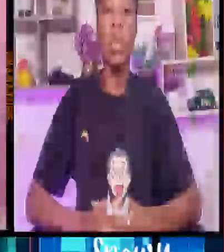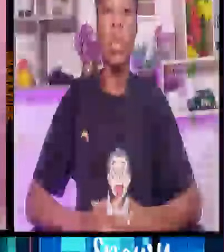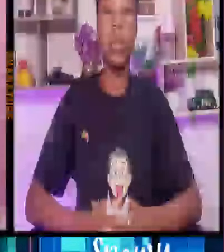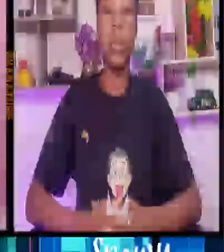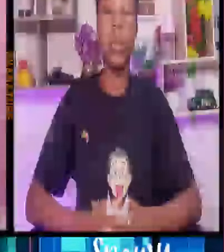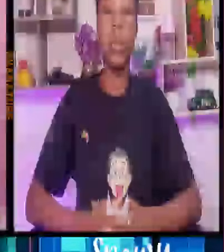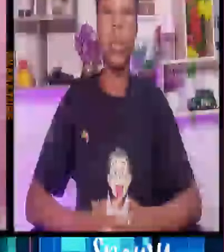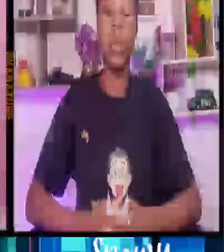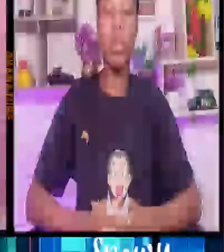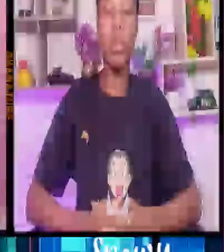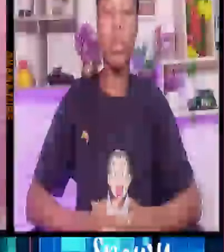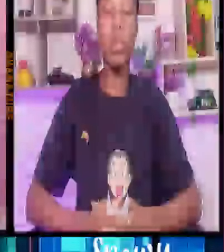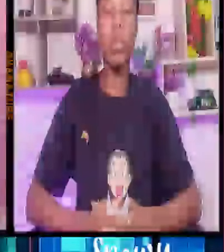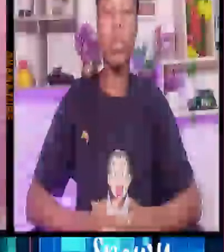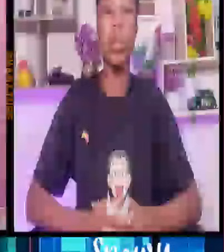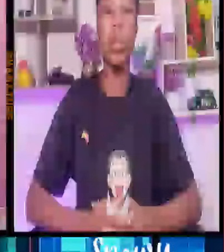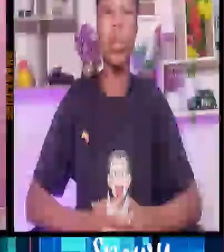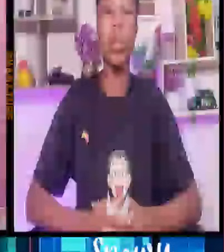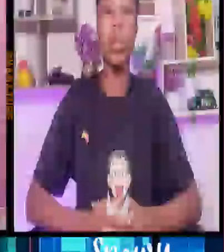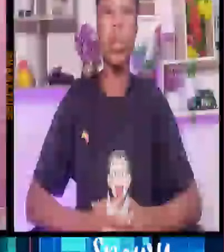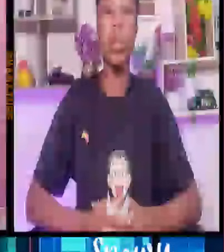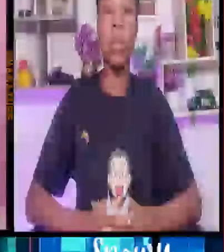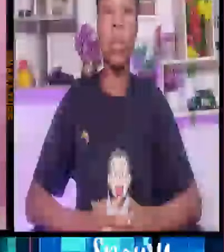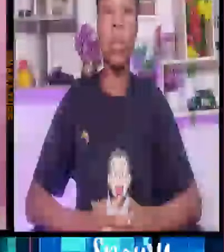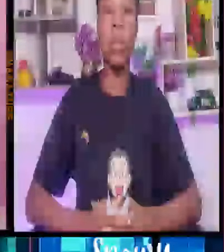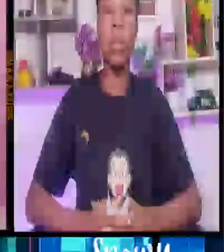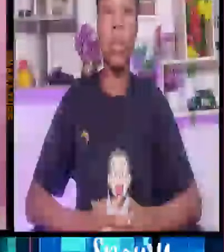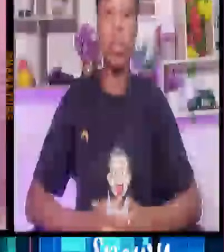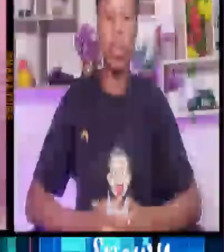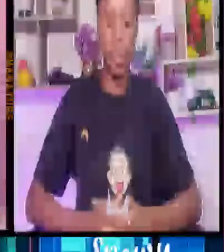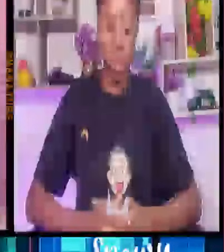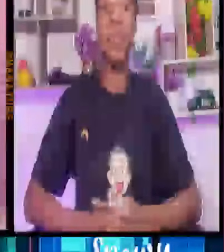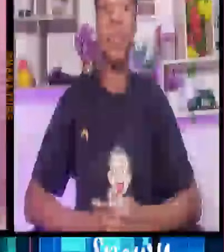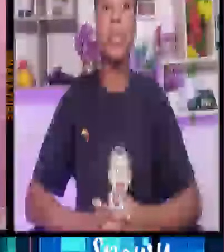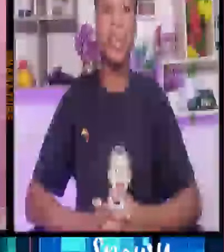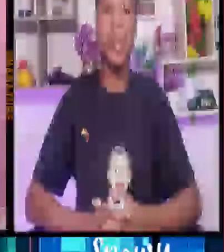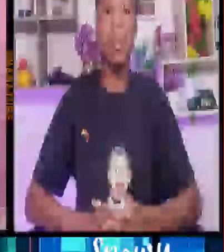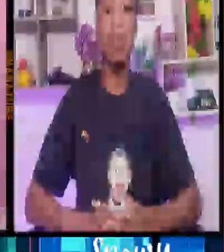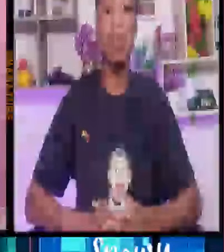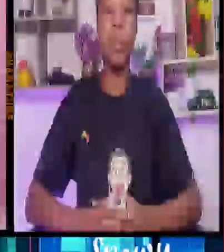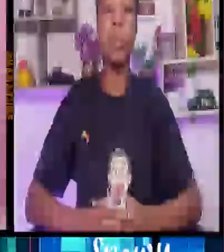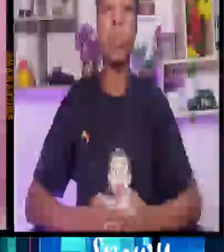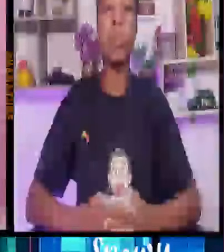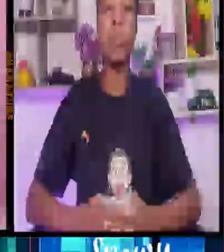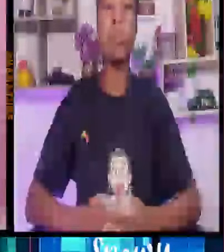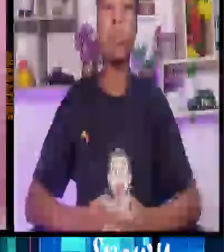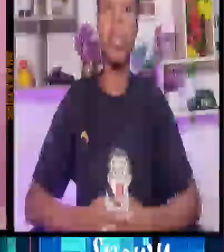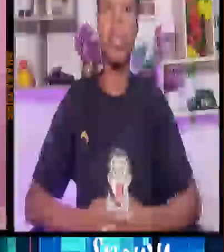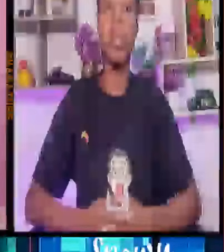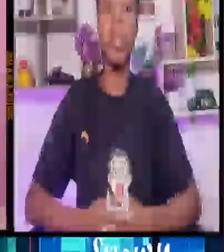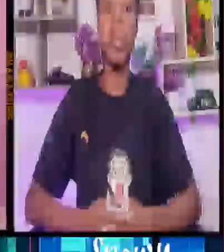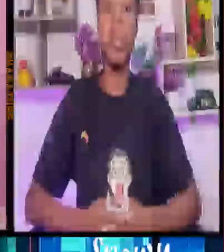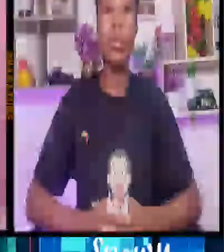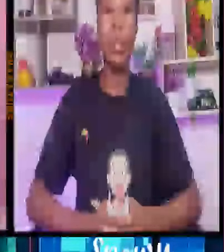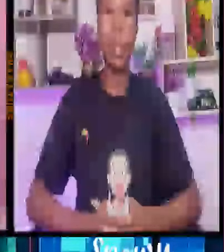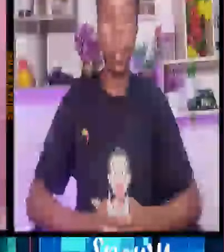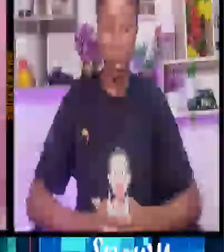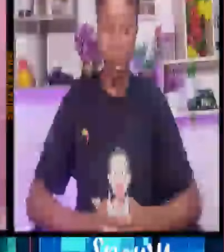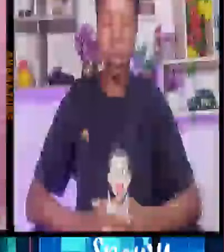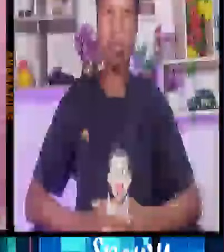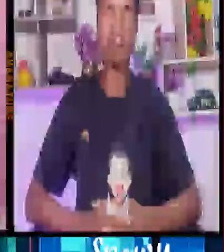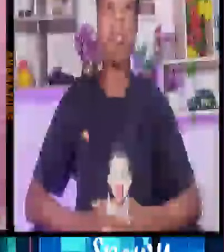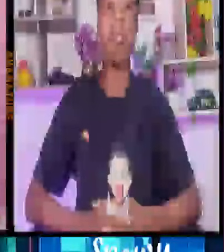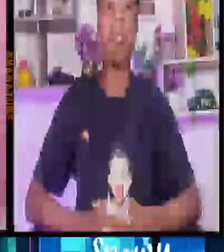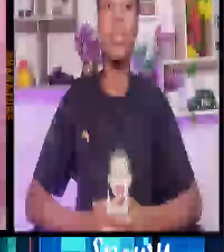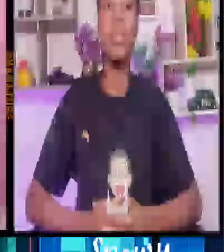a politician or a politically exposed person. So I don't see my difference. It's just about having convictions and believing in what you can.